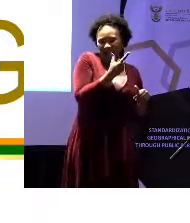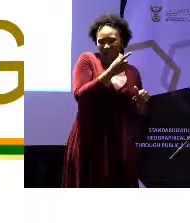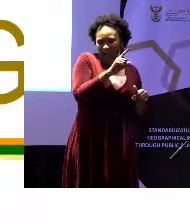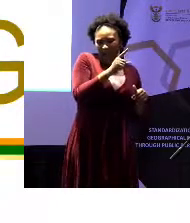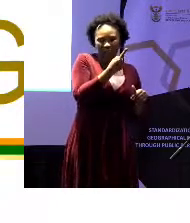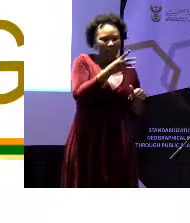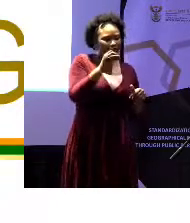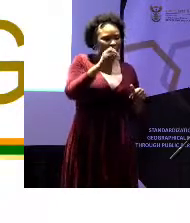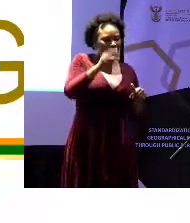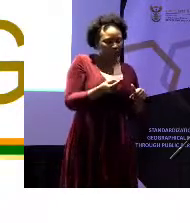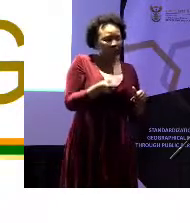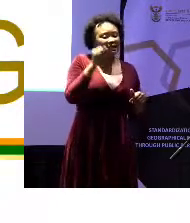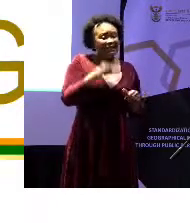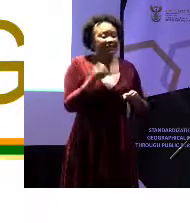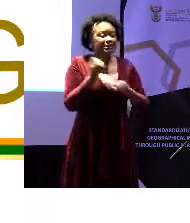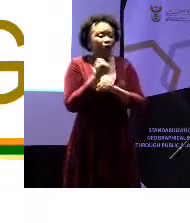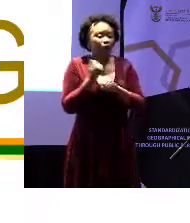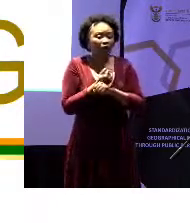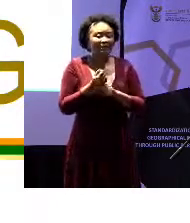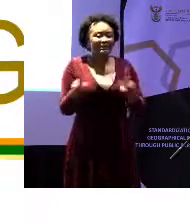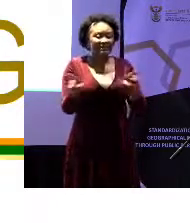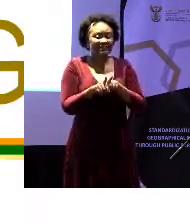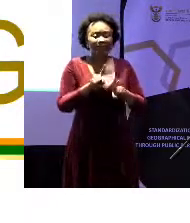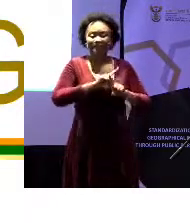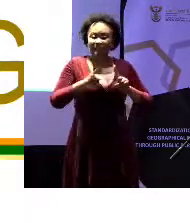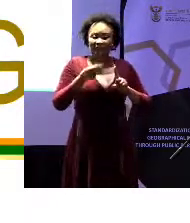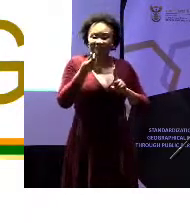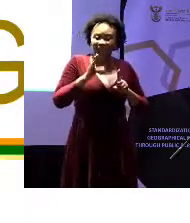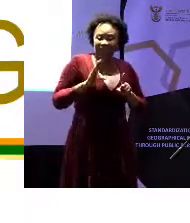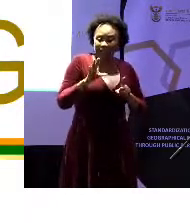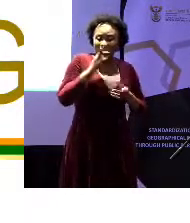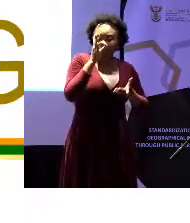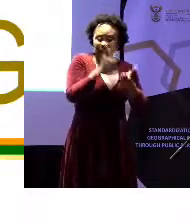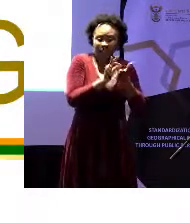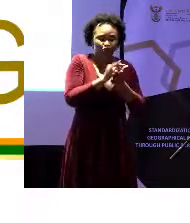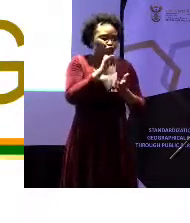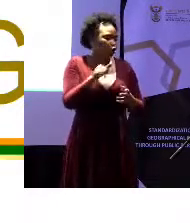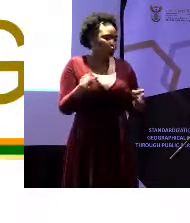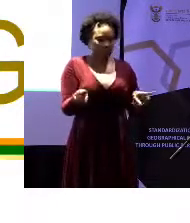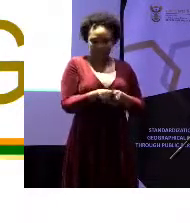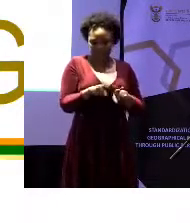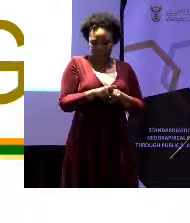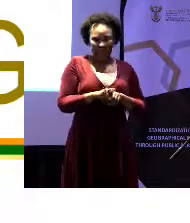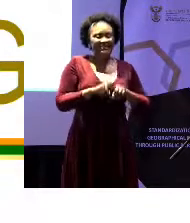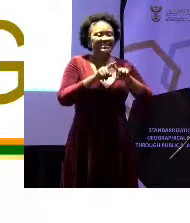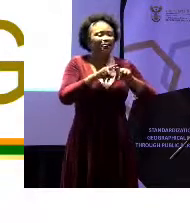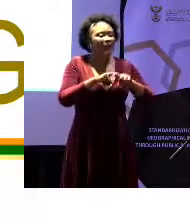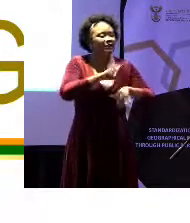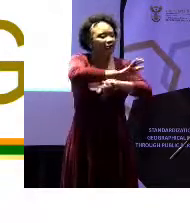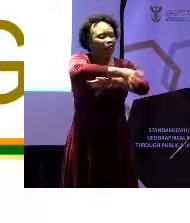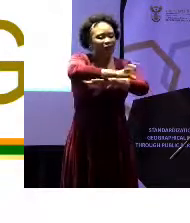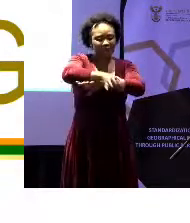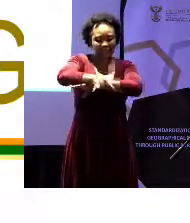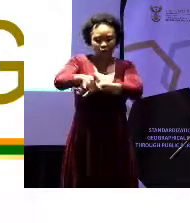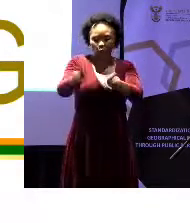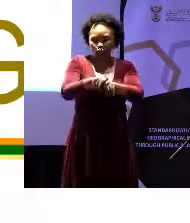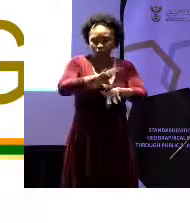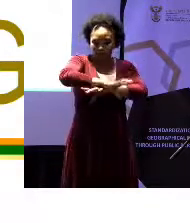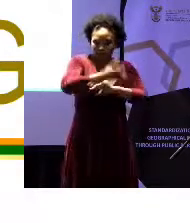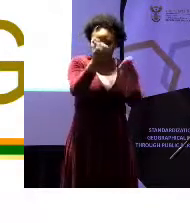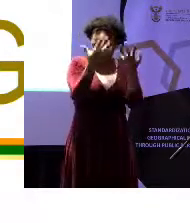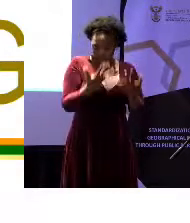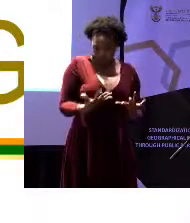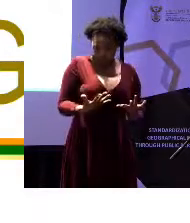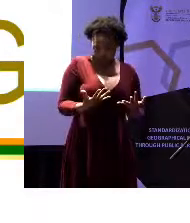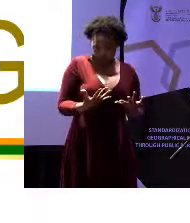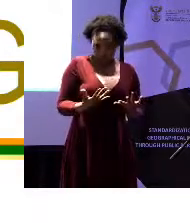is the same, but the funding allocation is not the same, as this is dependent on the province and the province's budget as well. So